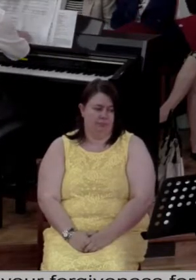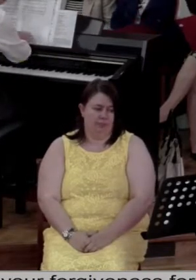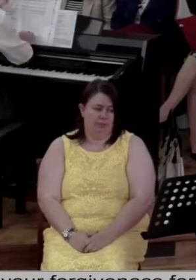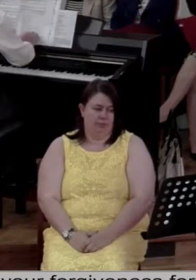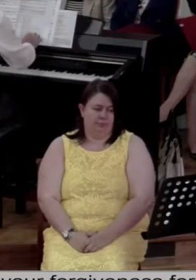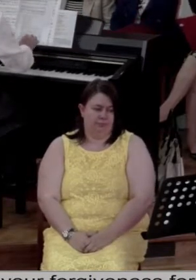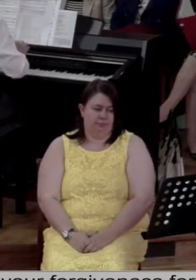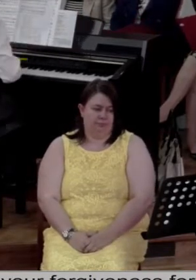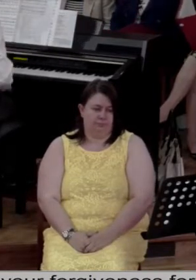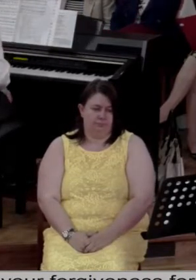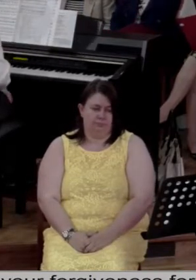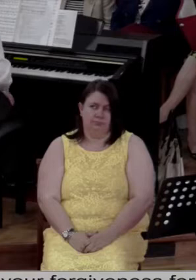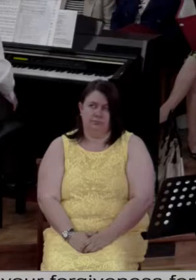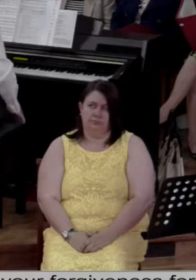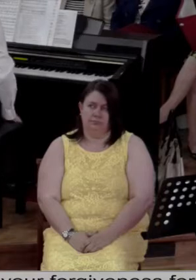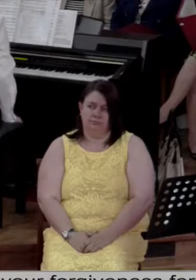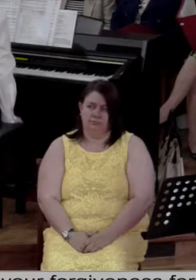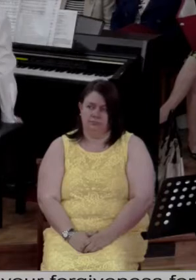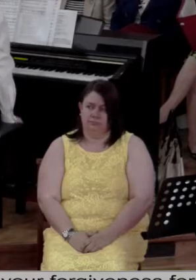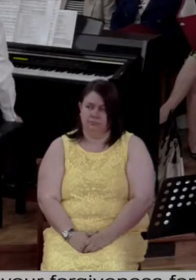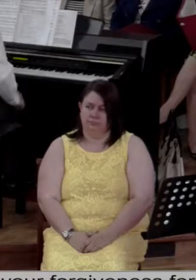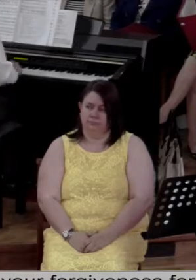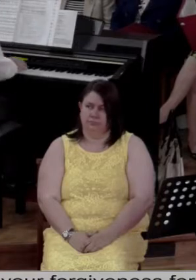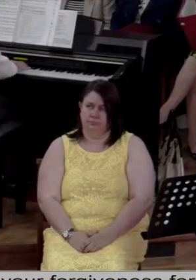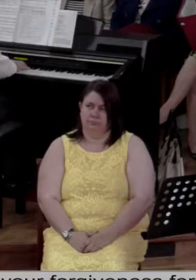him and bless his name.